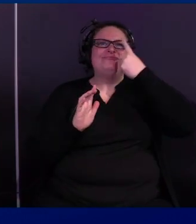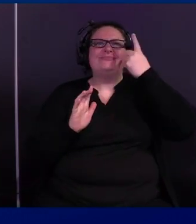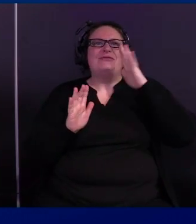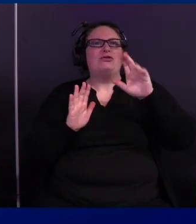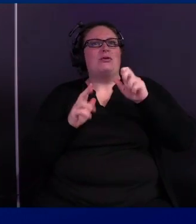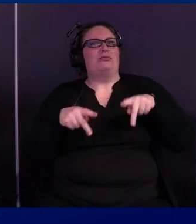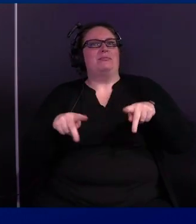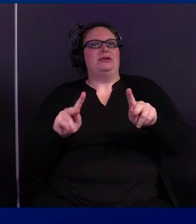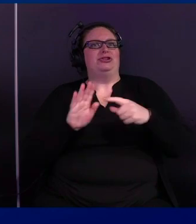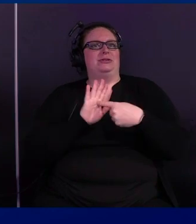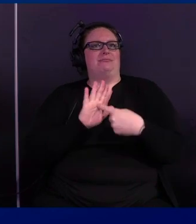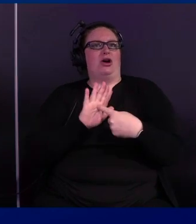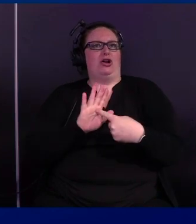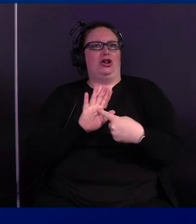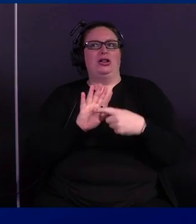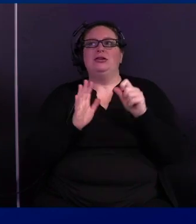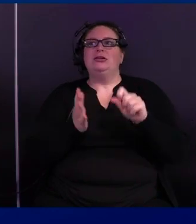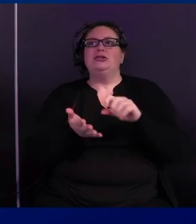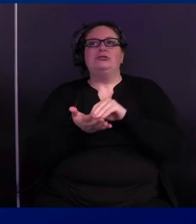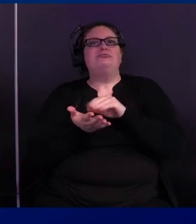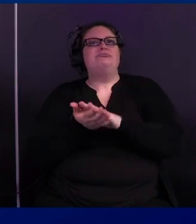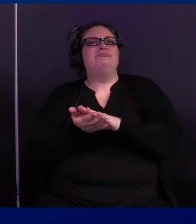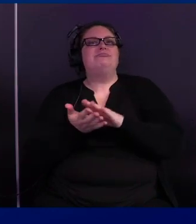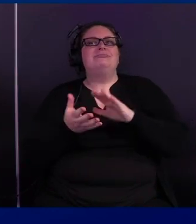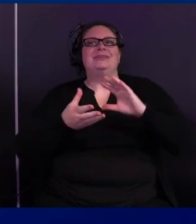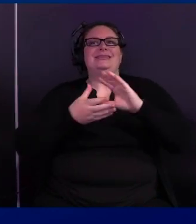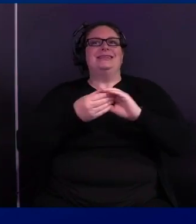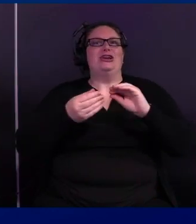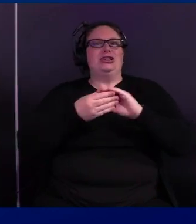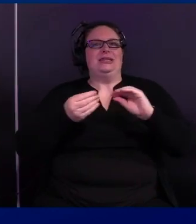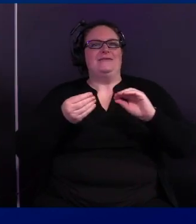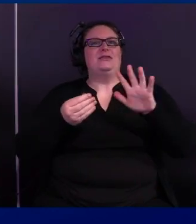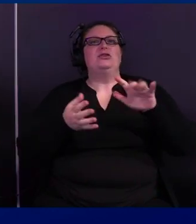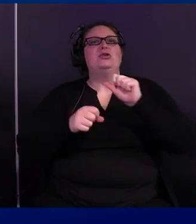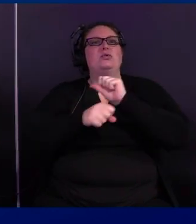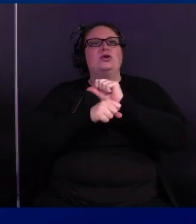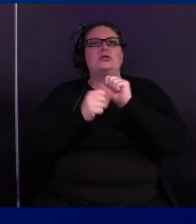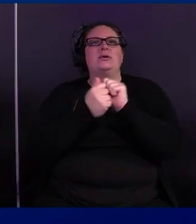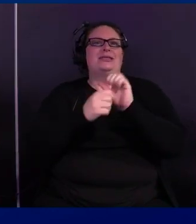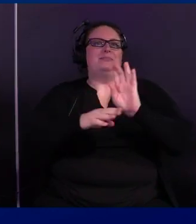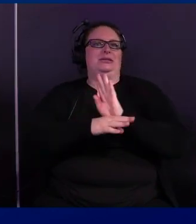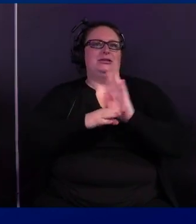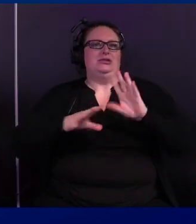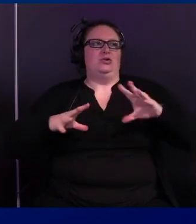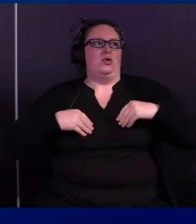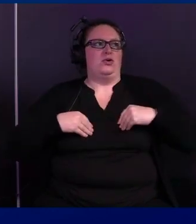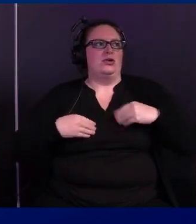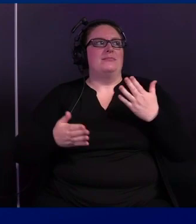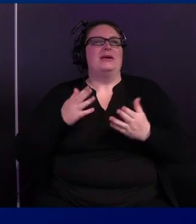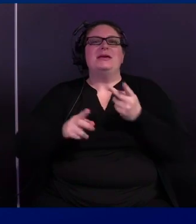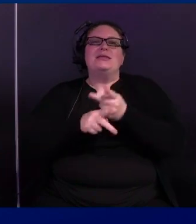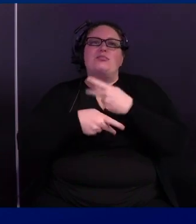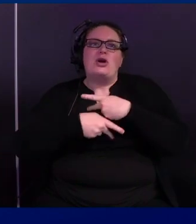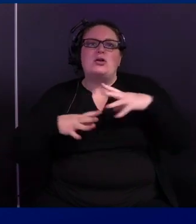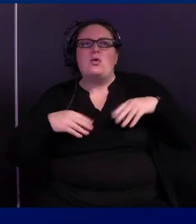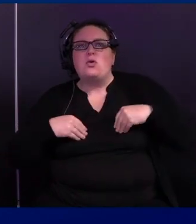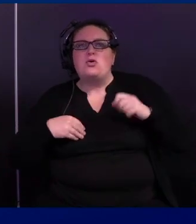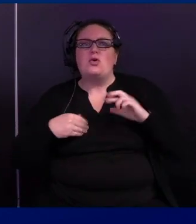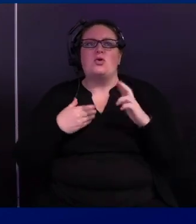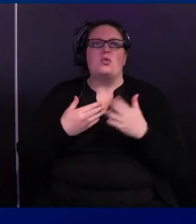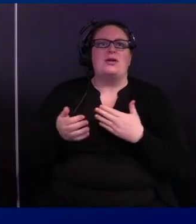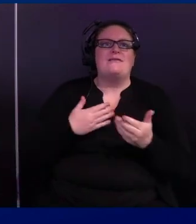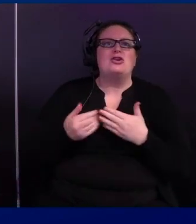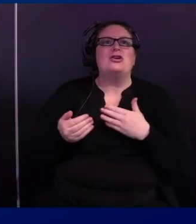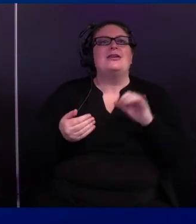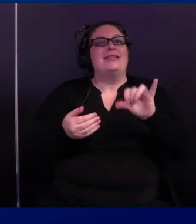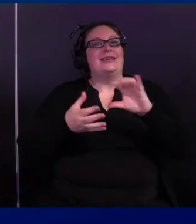And you can almost write that as a narrative that you would work on with the business owner of the product, might be the product owner or whatever. And that's just a narrative